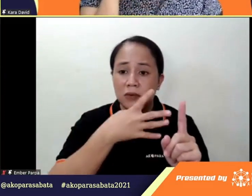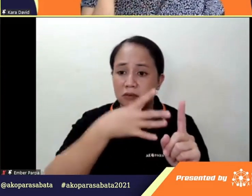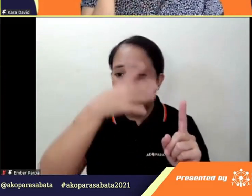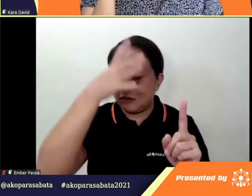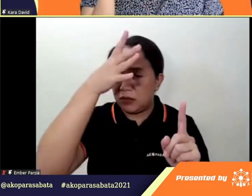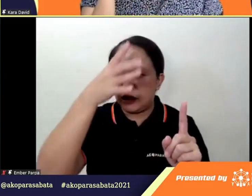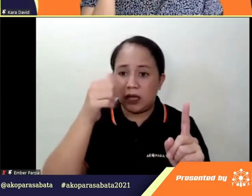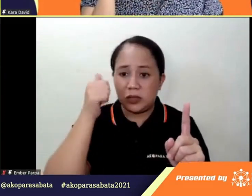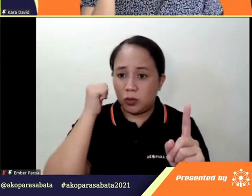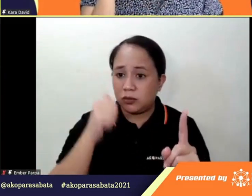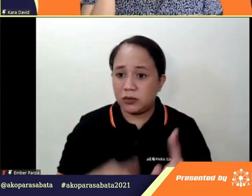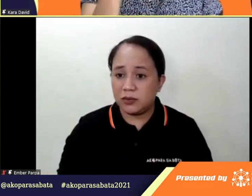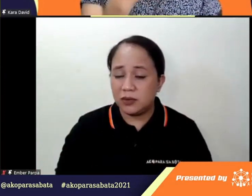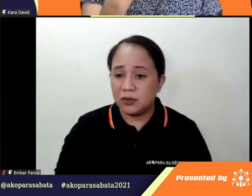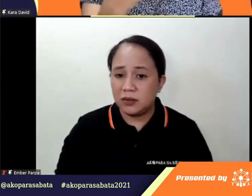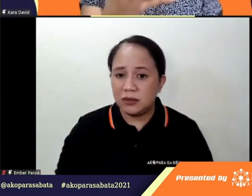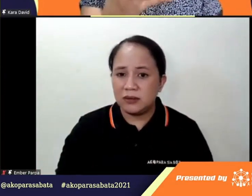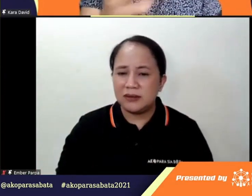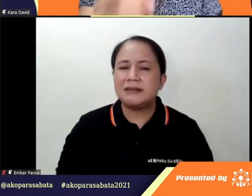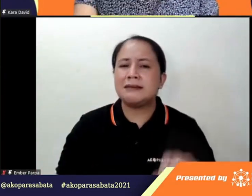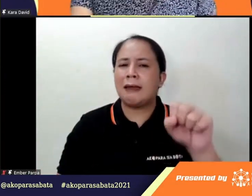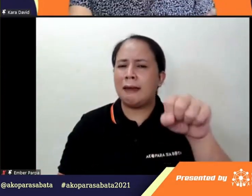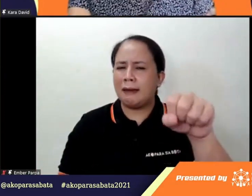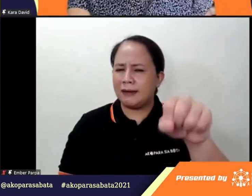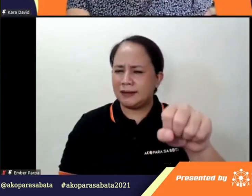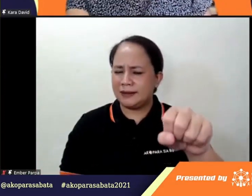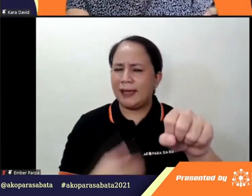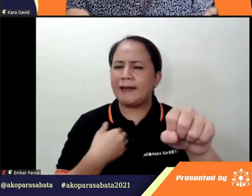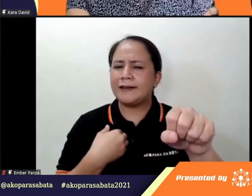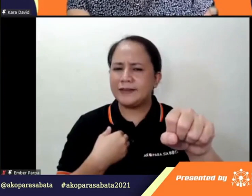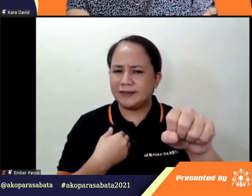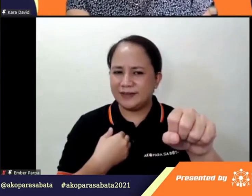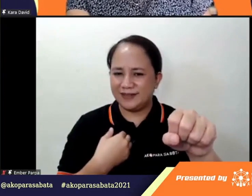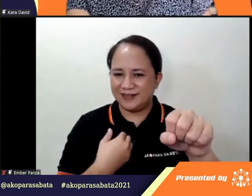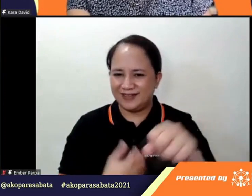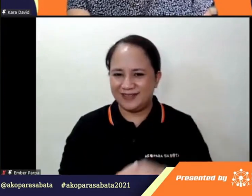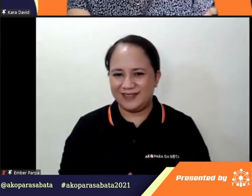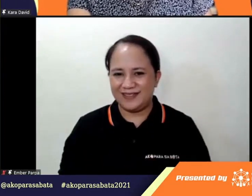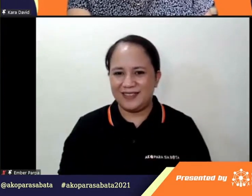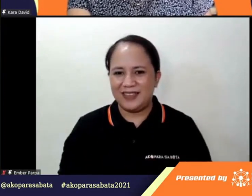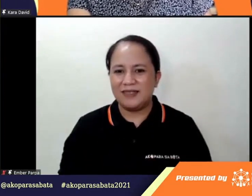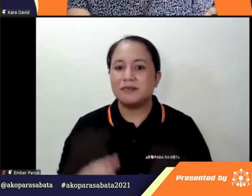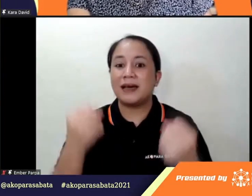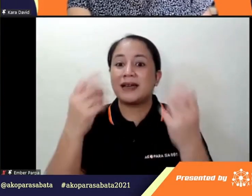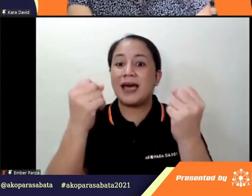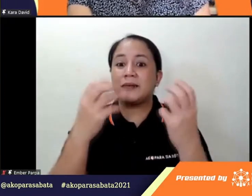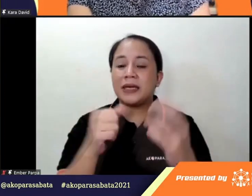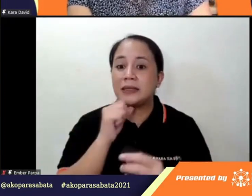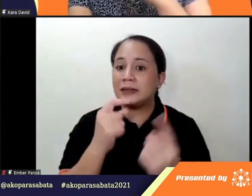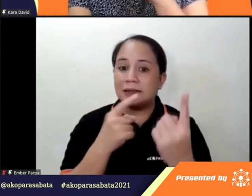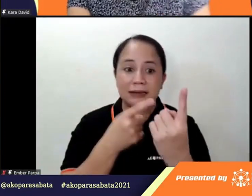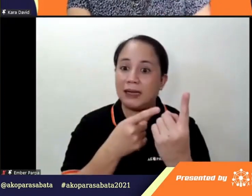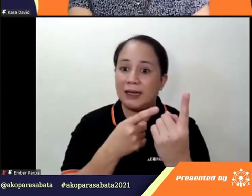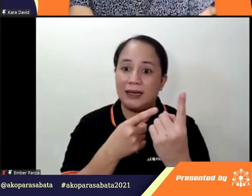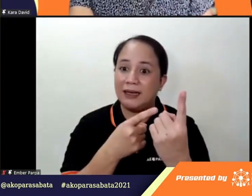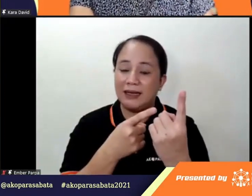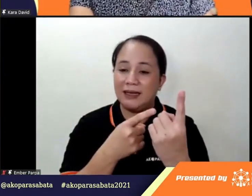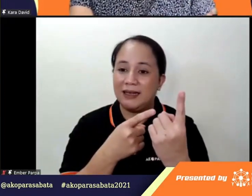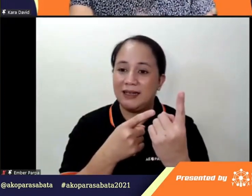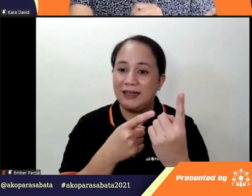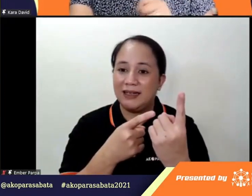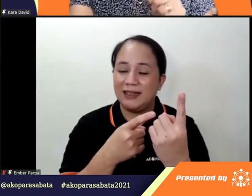ang nagre-refuse? Oh, yes! Oo. Marami, hindi lang isang beses. Okay.